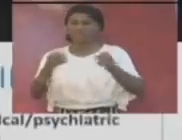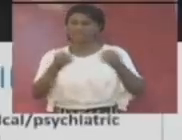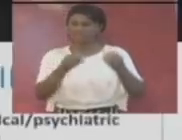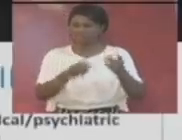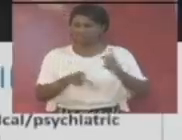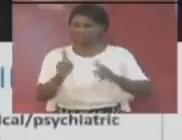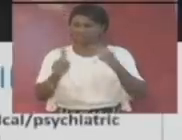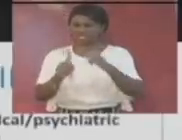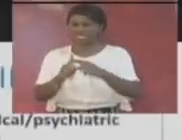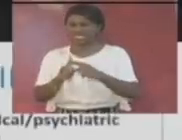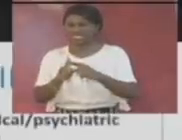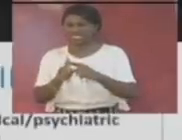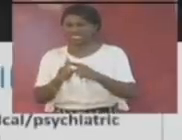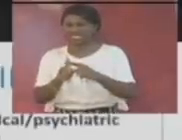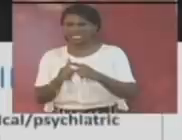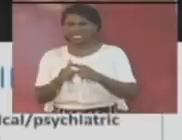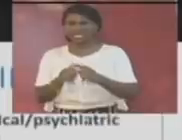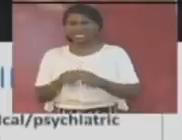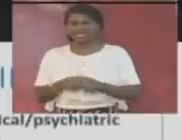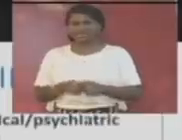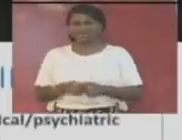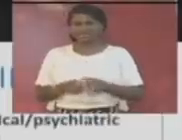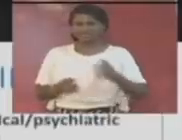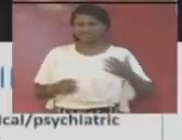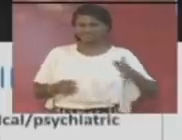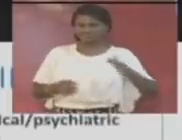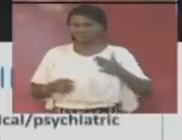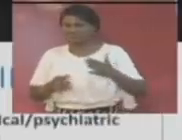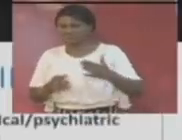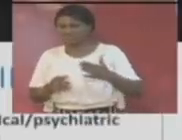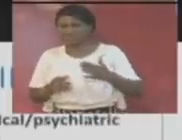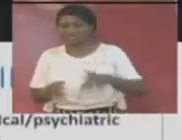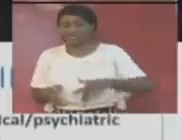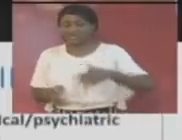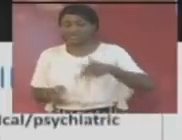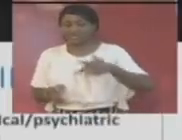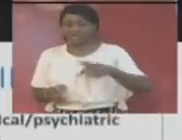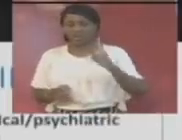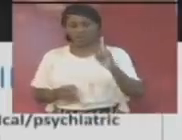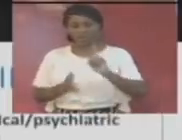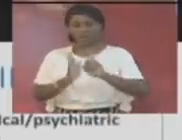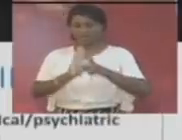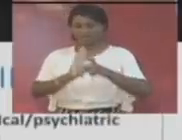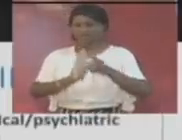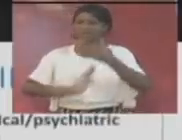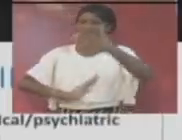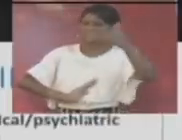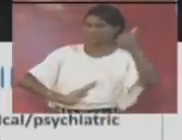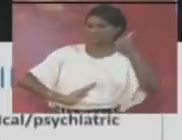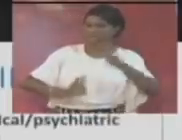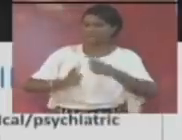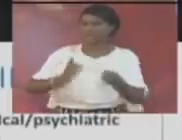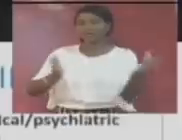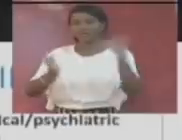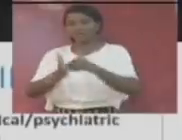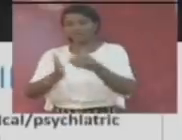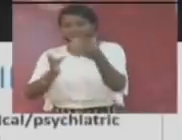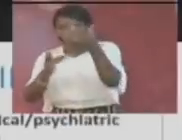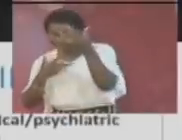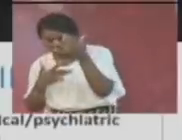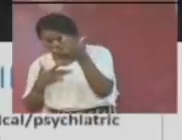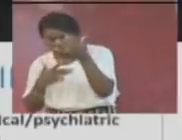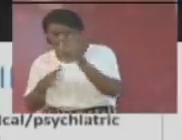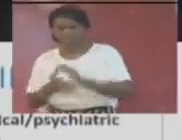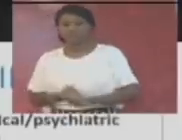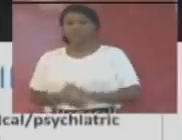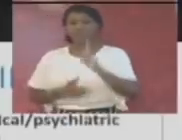a waxing and waning nature of the illness, where you feel as though 1 minute you've recovered, but then it hits you back.